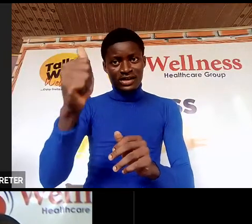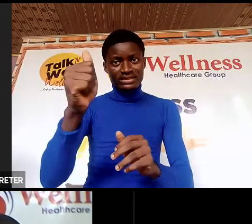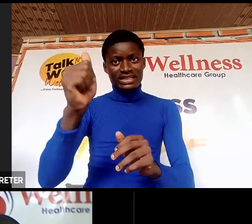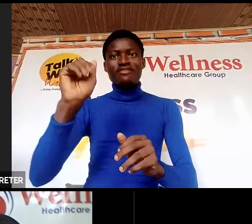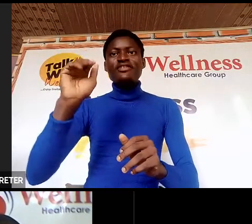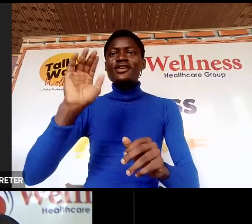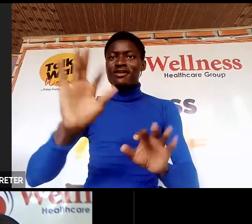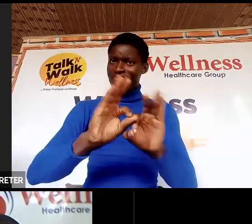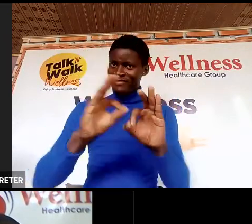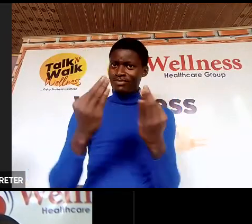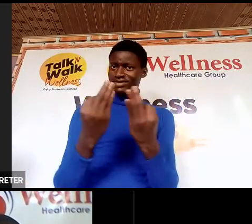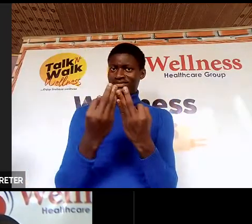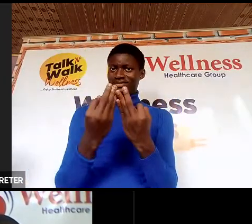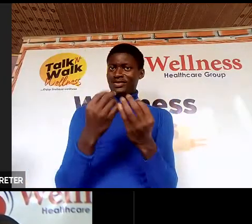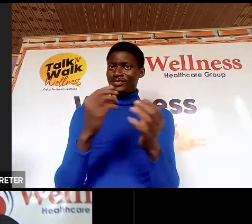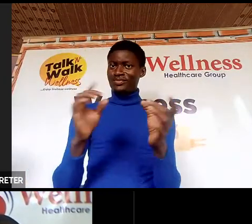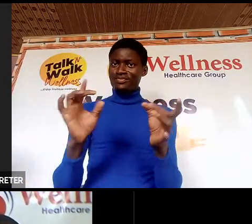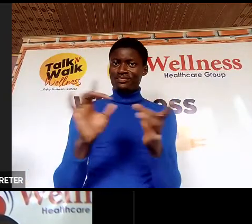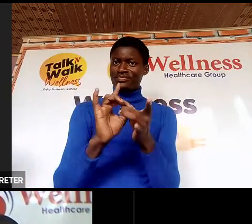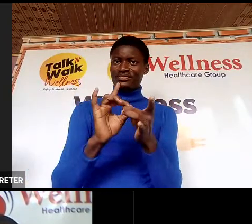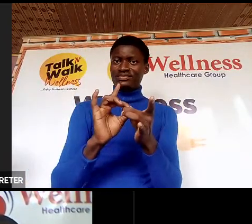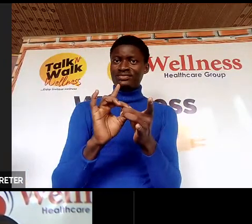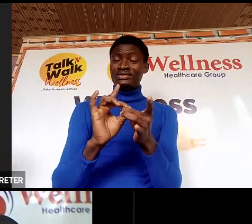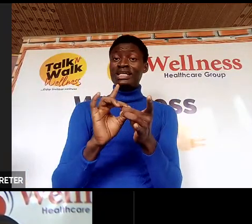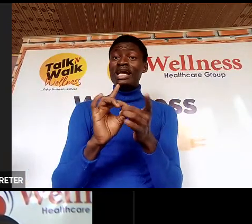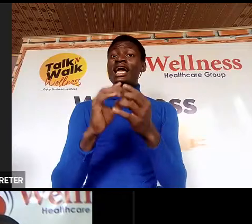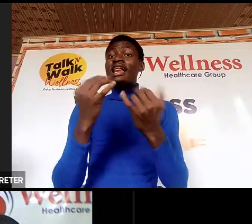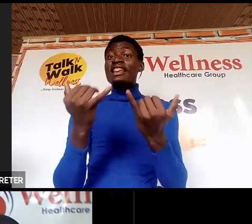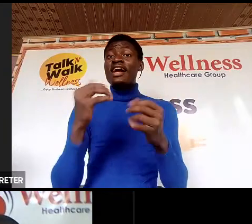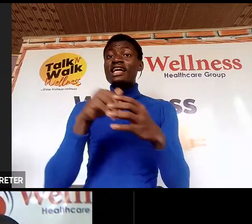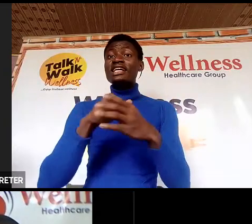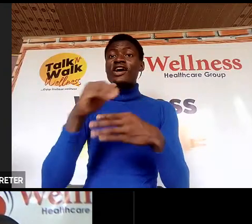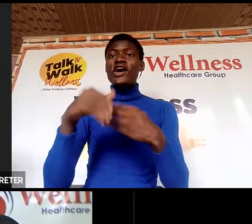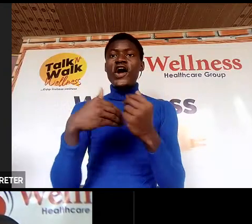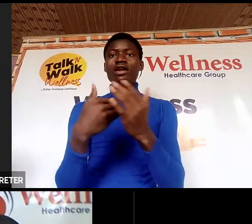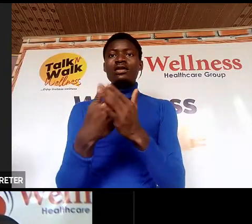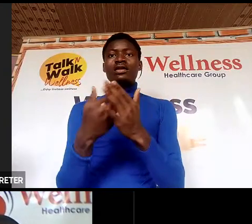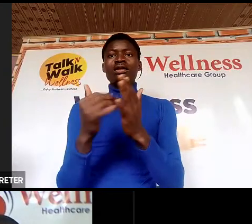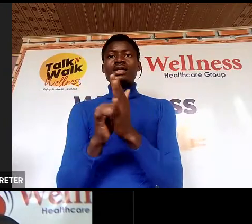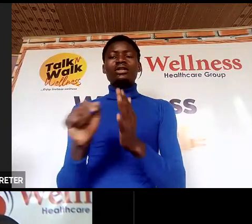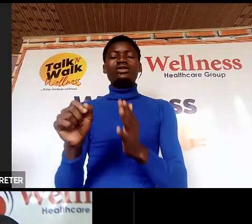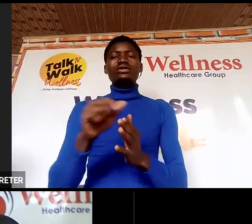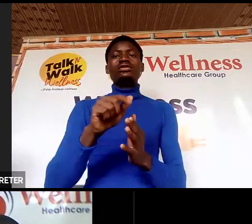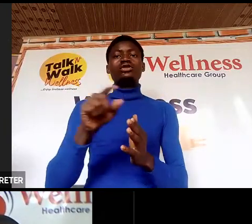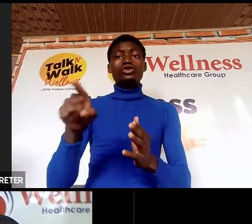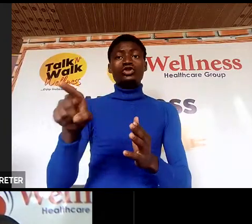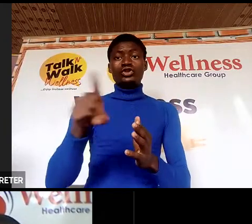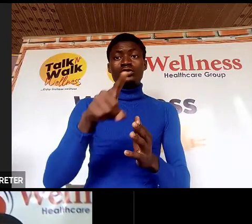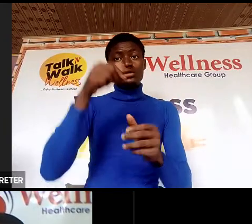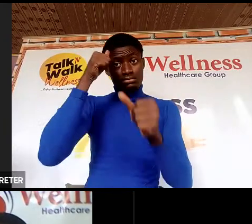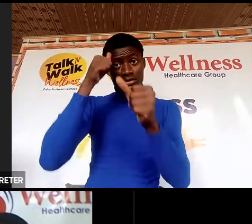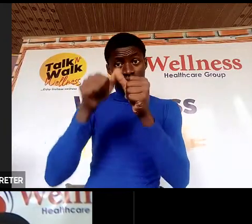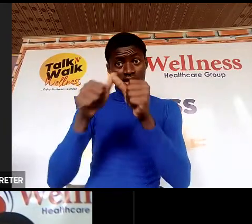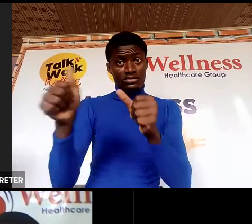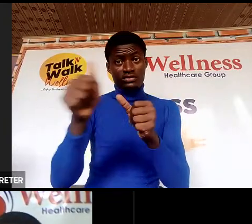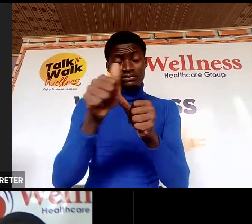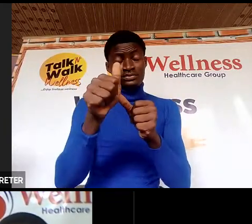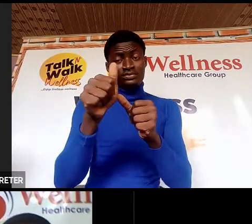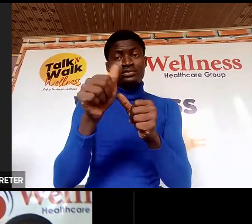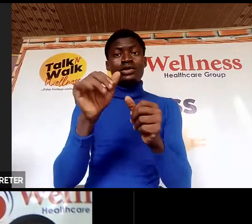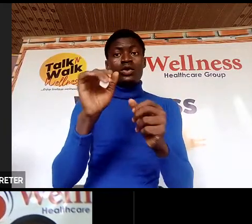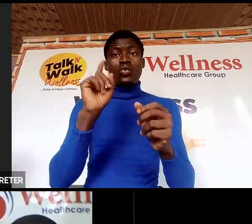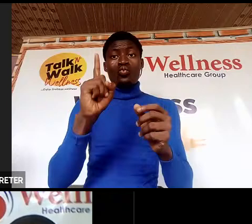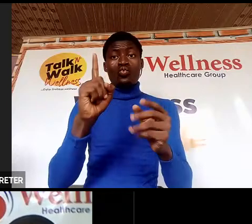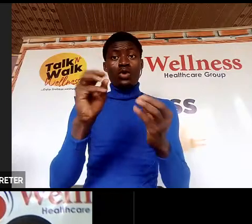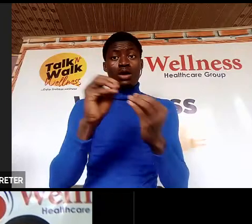on reminding yourself that you're on the driver's seat. I will say one more point before I hand over to Adetutu. So many times people always worry